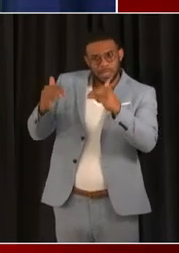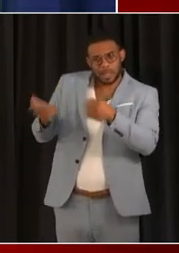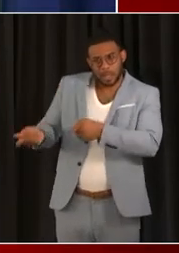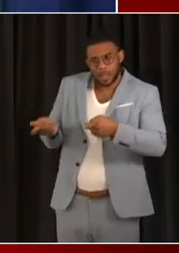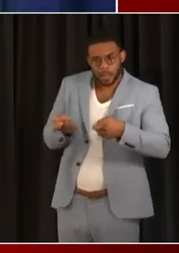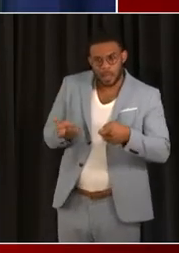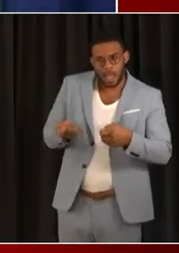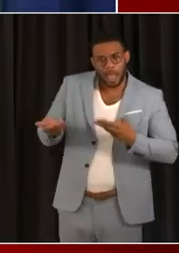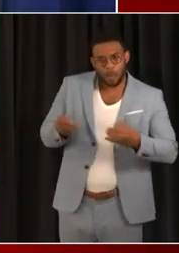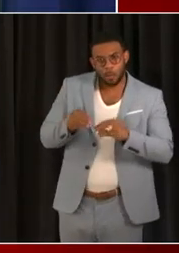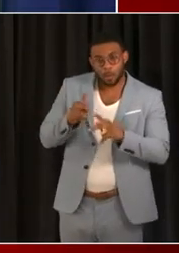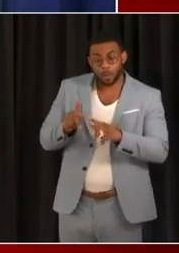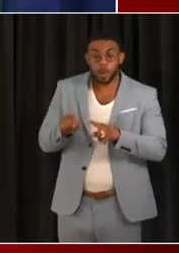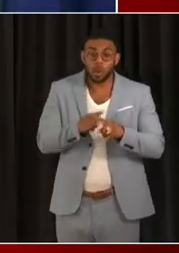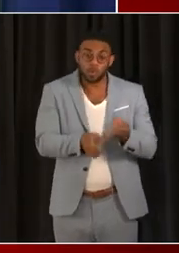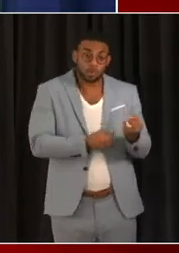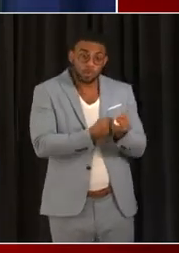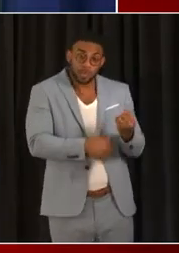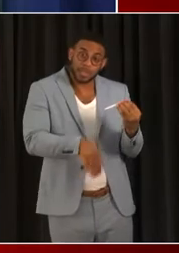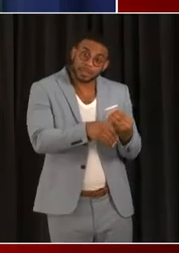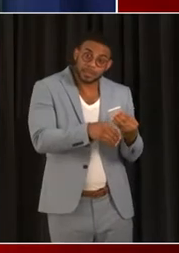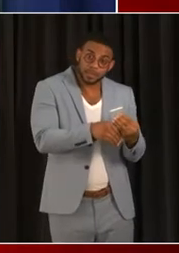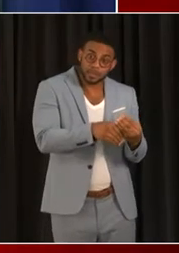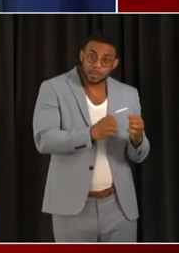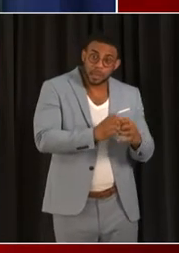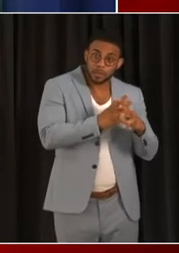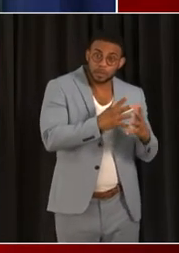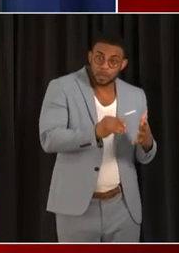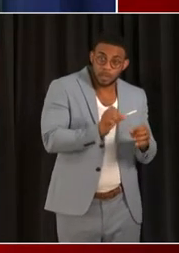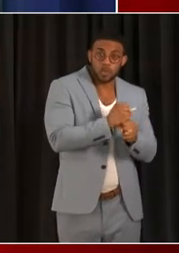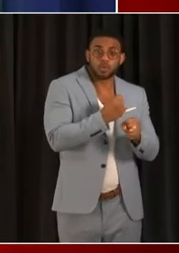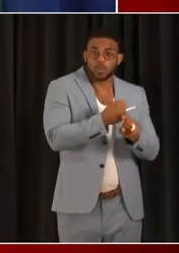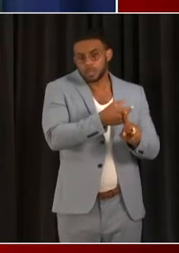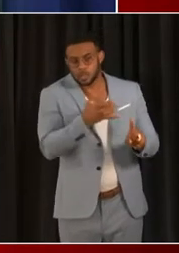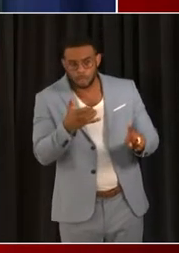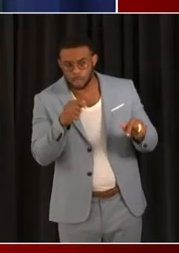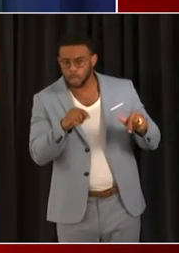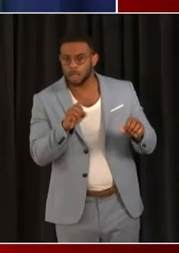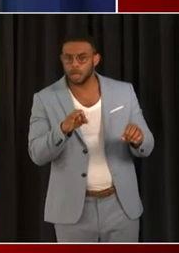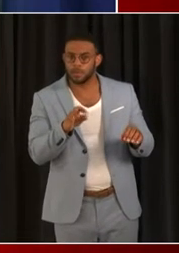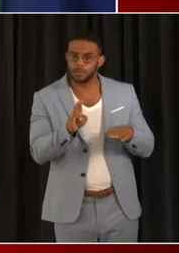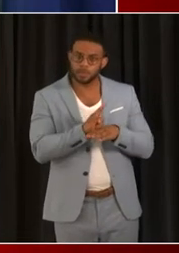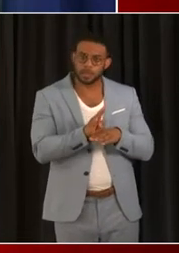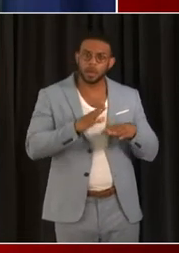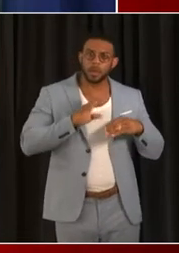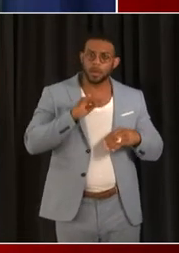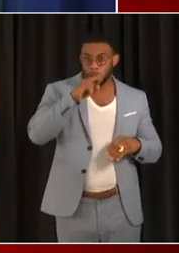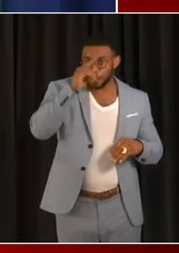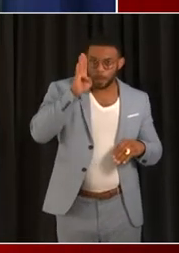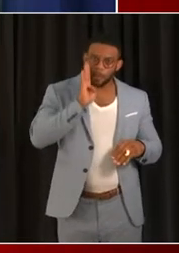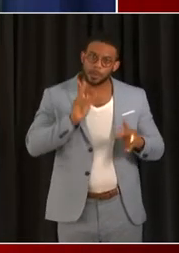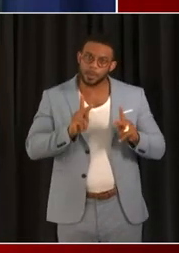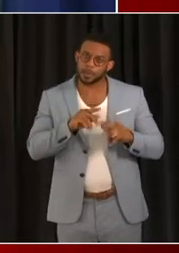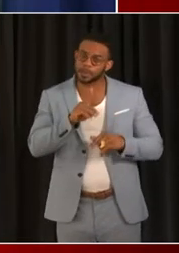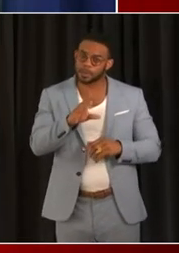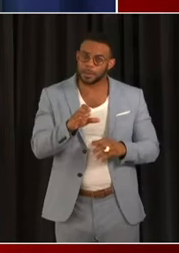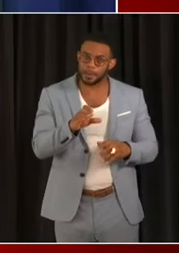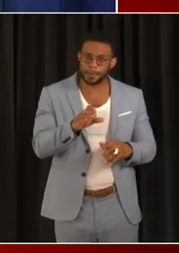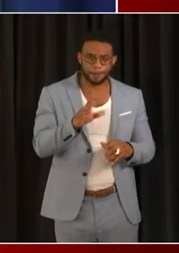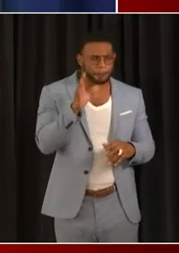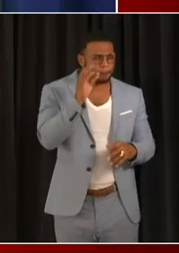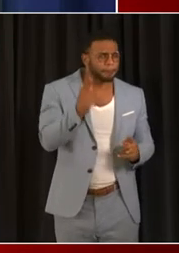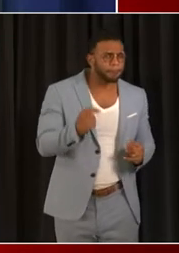people, but also supporting additional entrepreneurship and the creation of businesses owned by Black and brown people in the District of